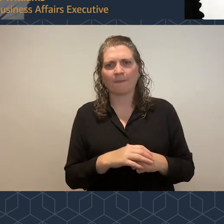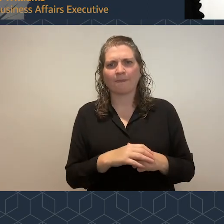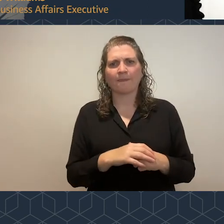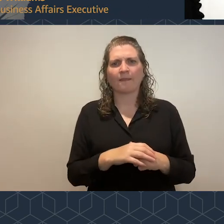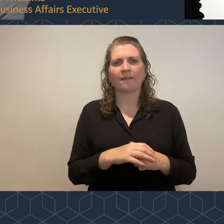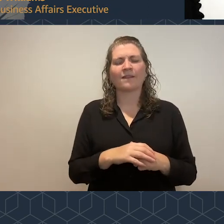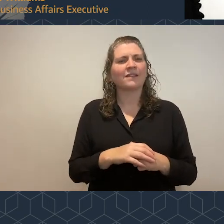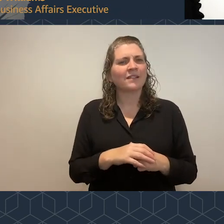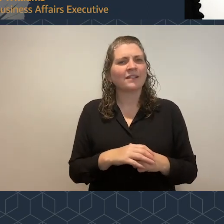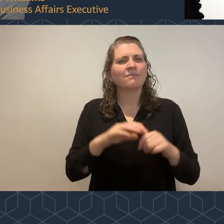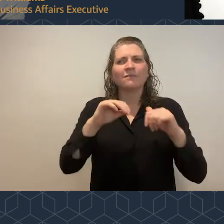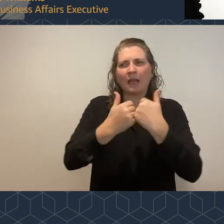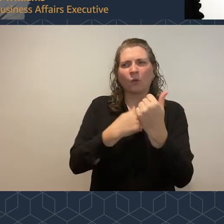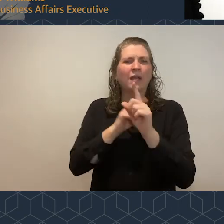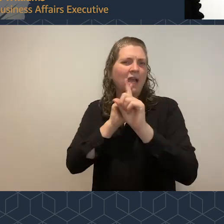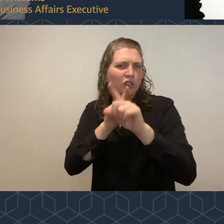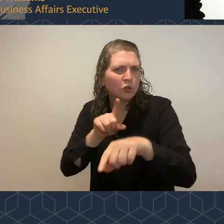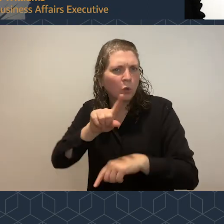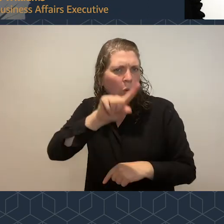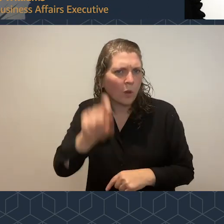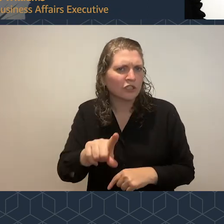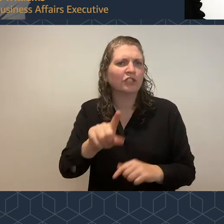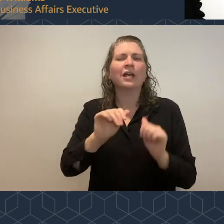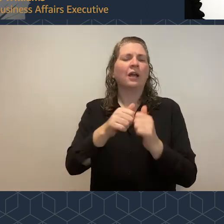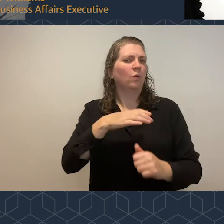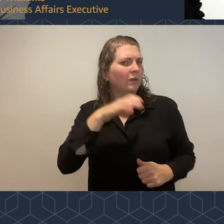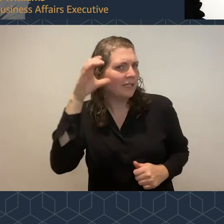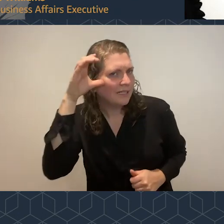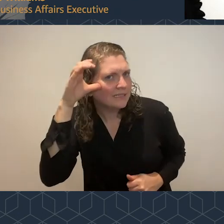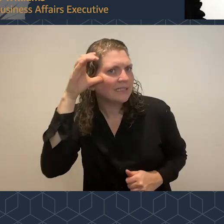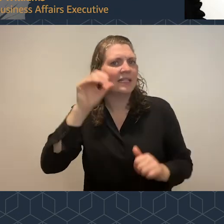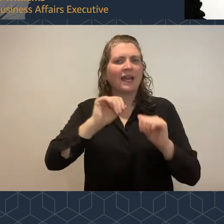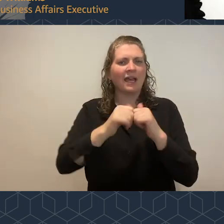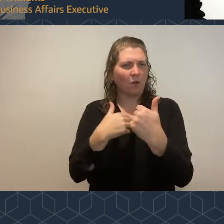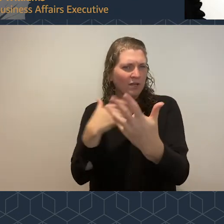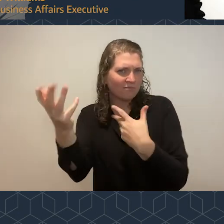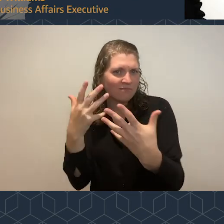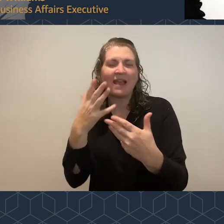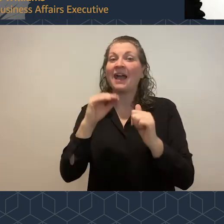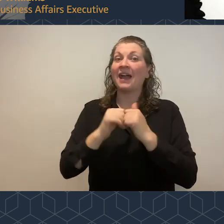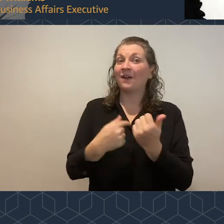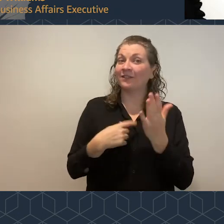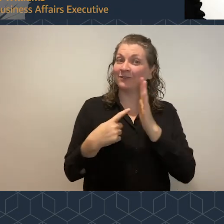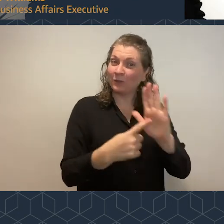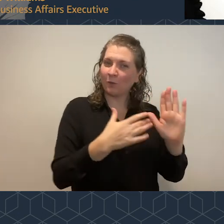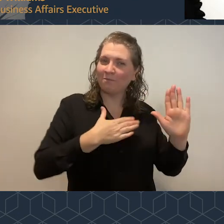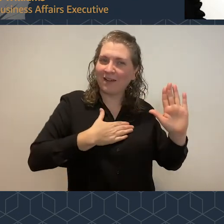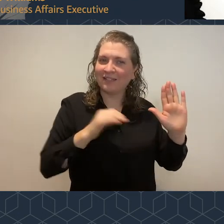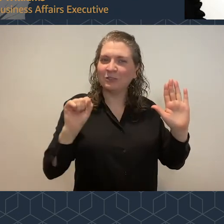are your visions? What is your end goal? And how you can take those particular open-ended questions and then reflect on